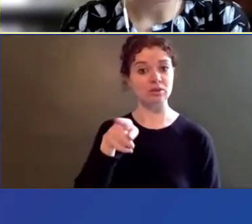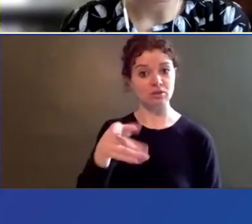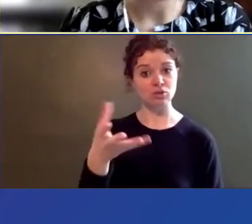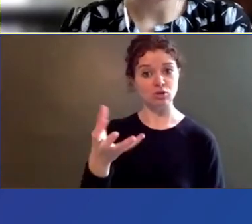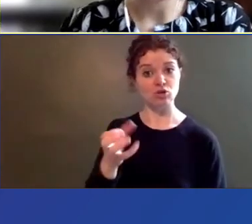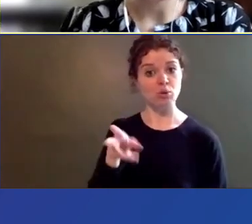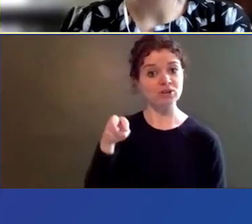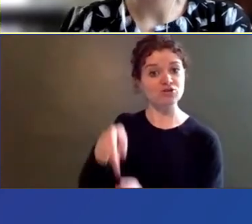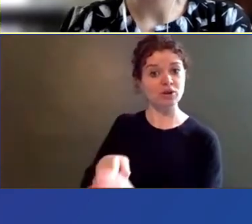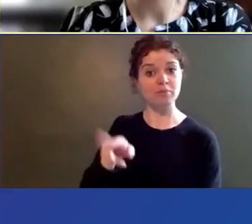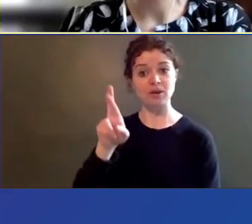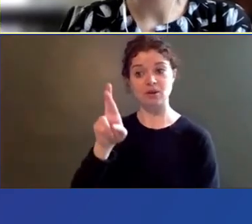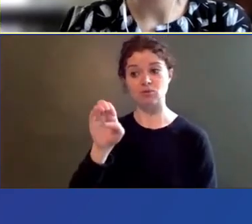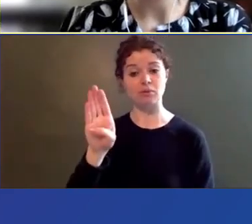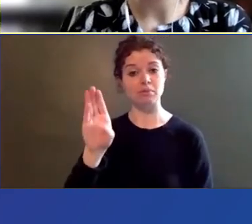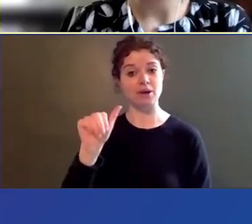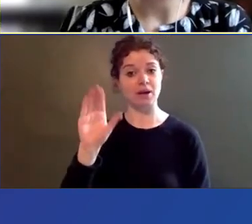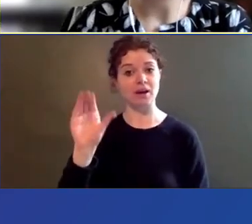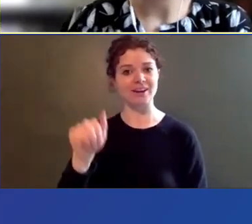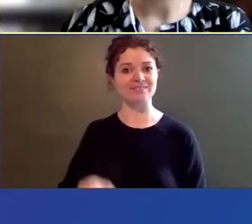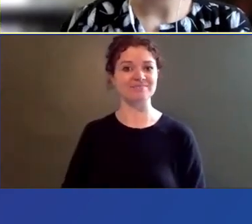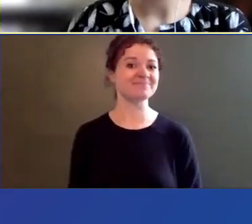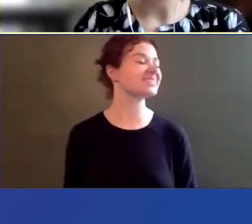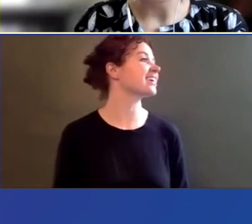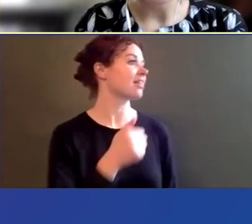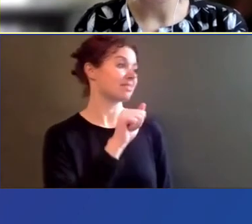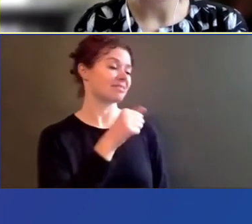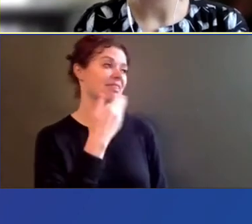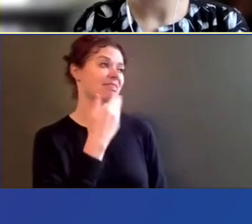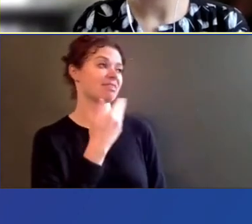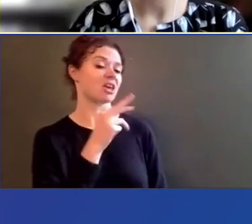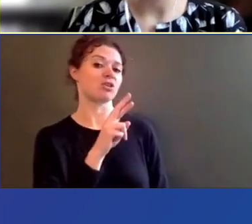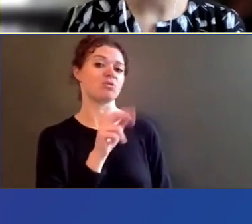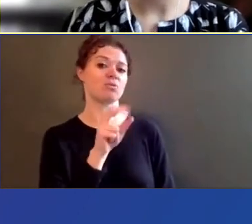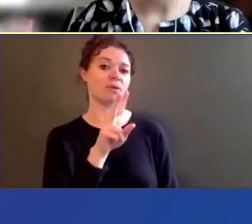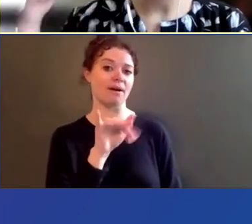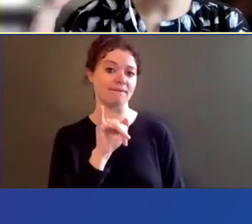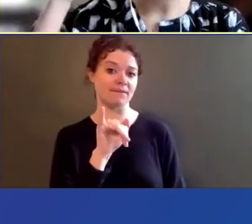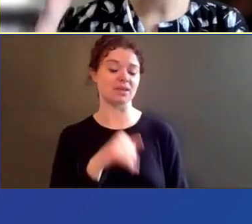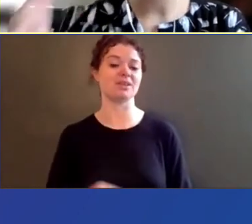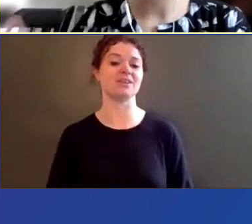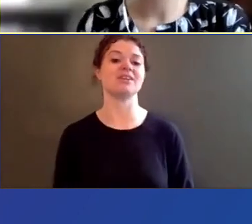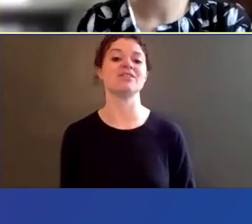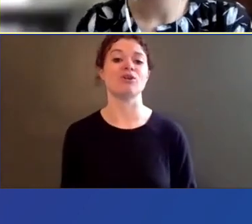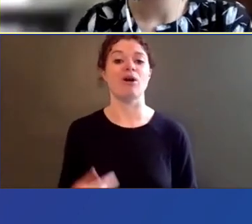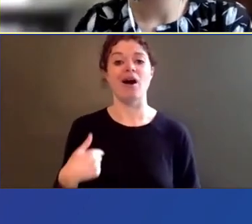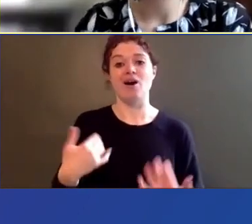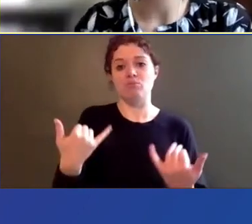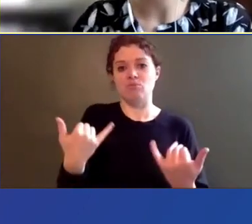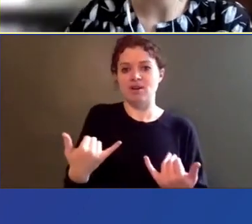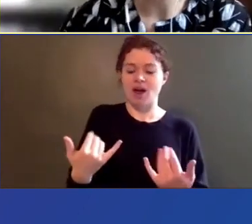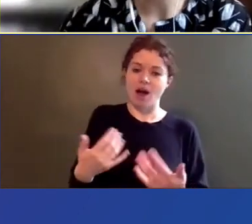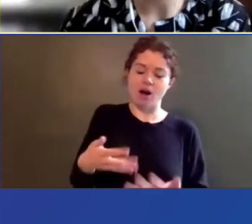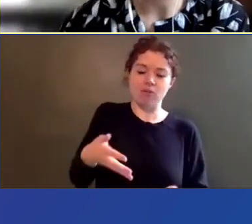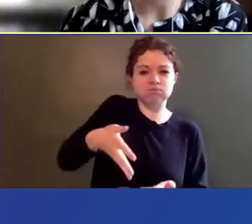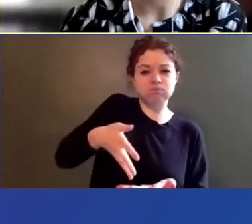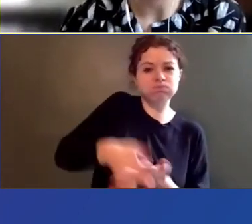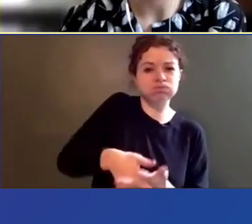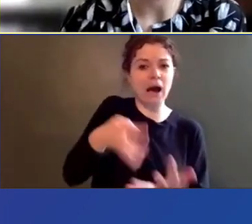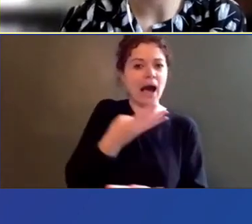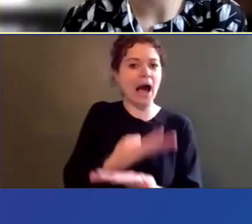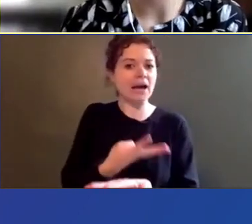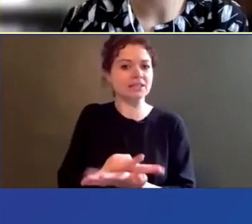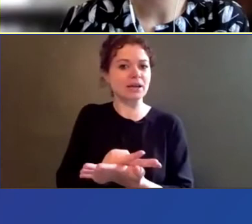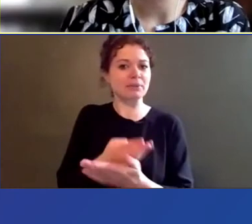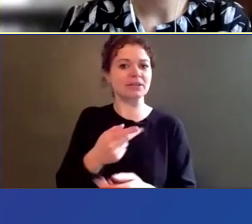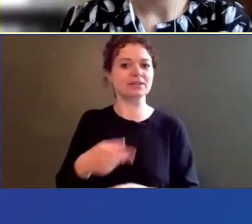thank you, Ravi, for that reflection. I also wanted to add, as someone who's invested in an academic institution right now, that policy also exists